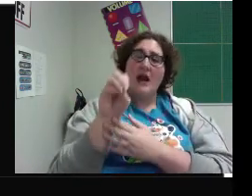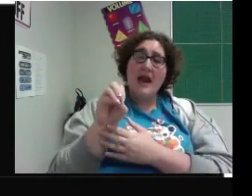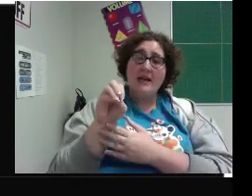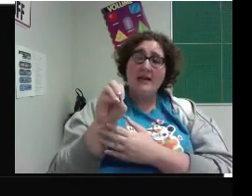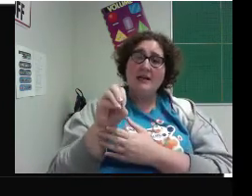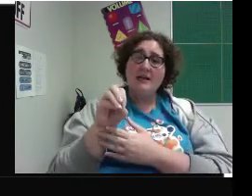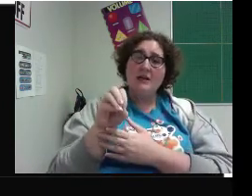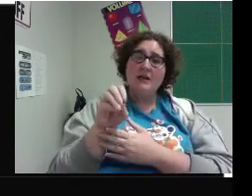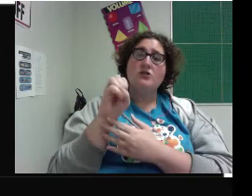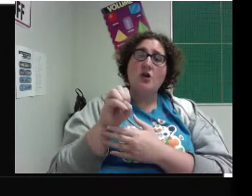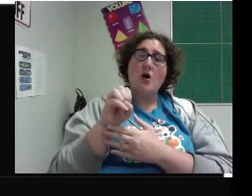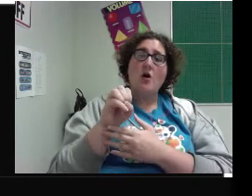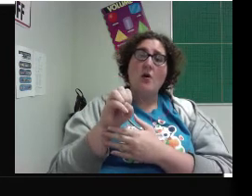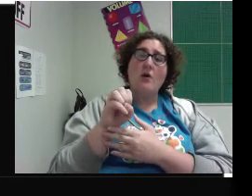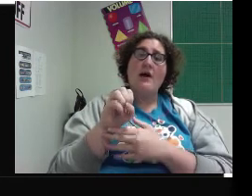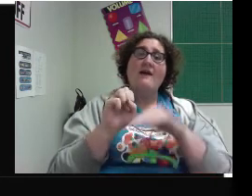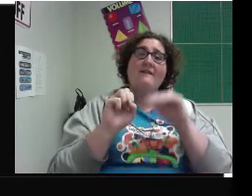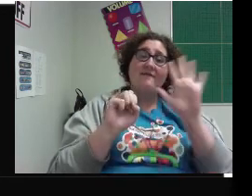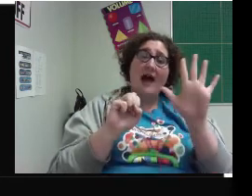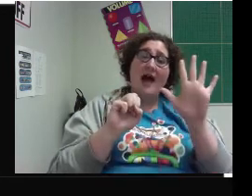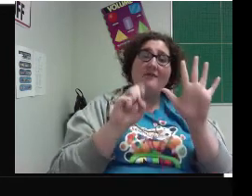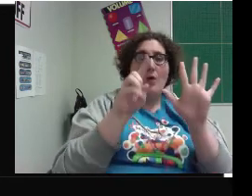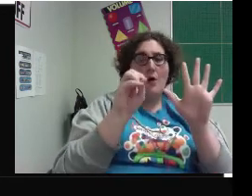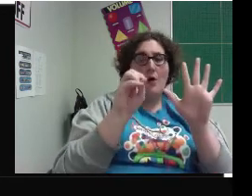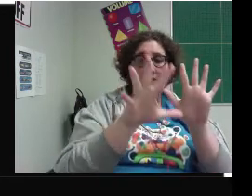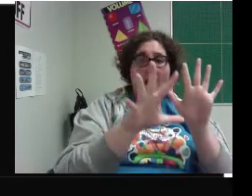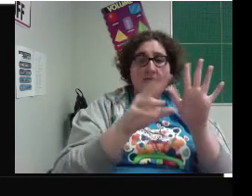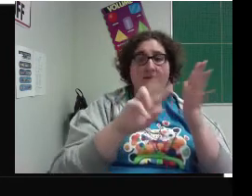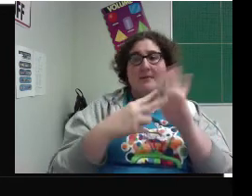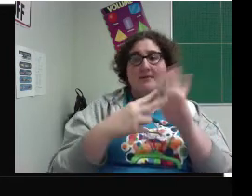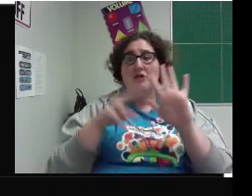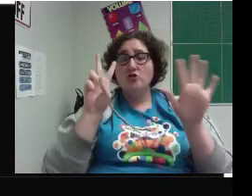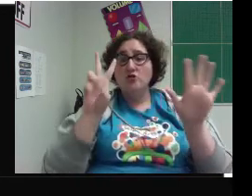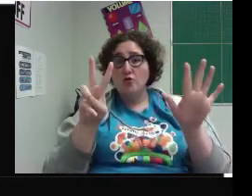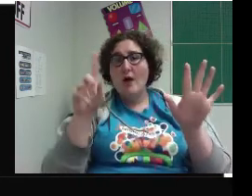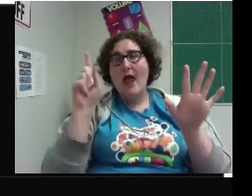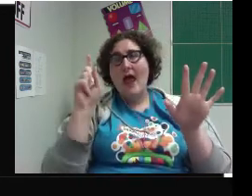other, so if 5 is 105, that makes angle 2